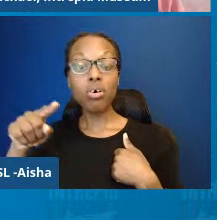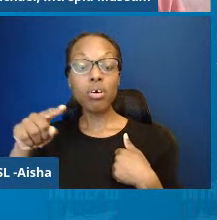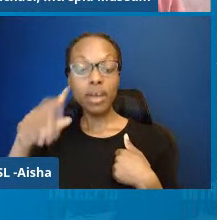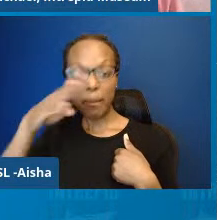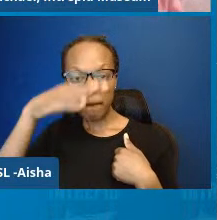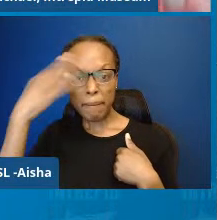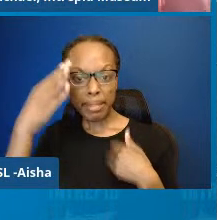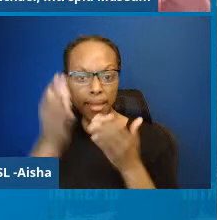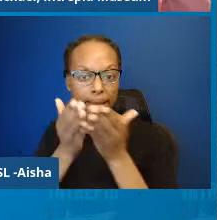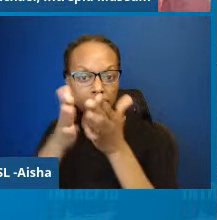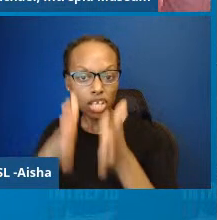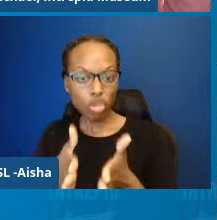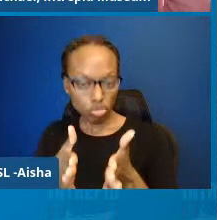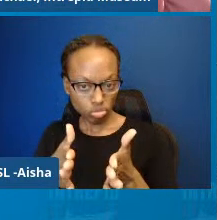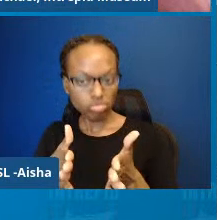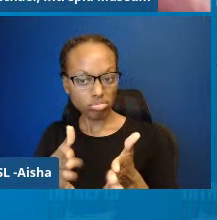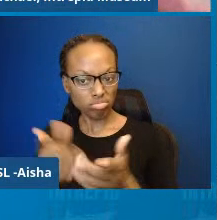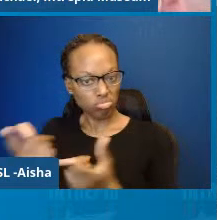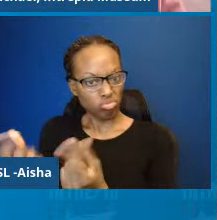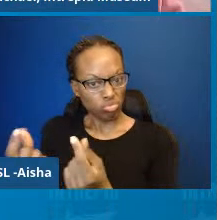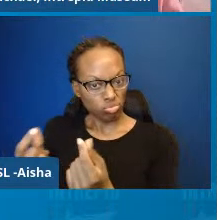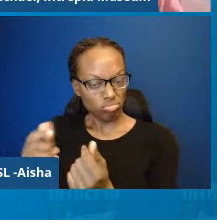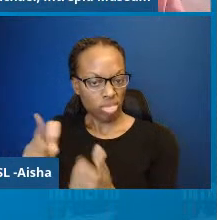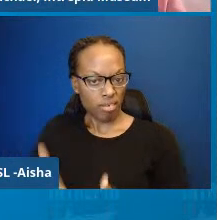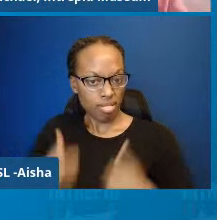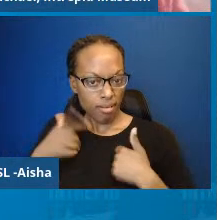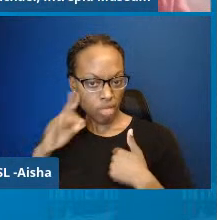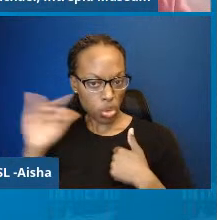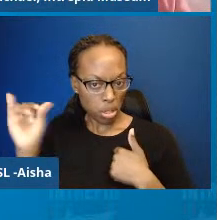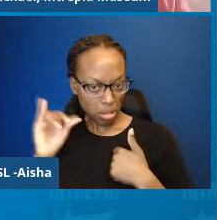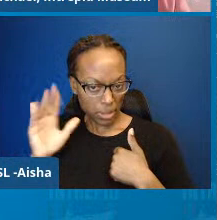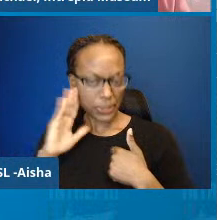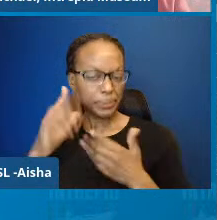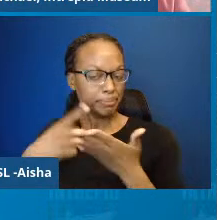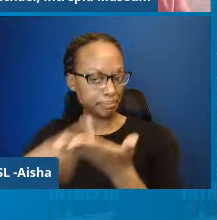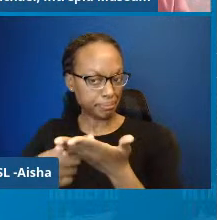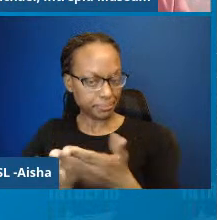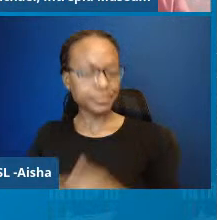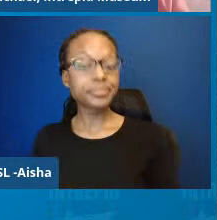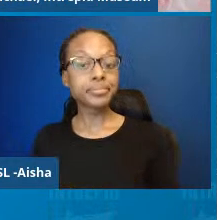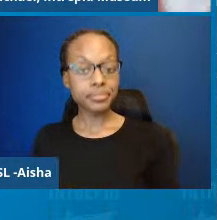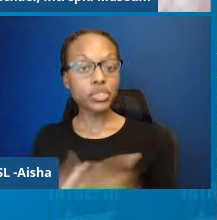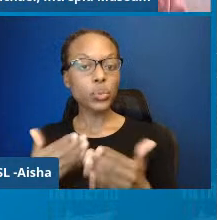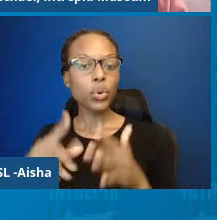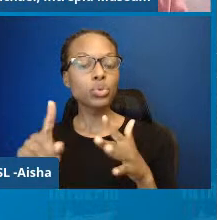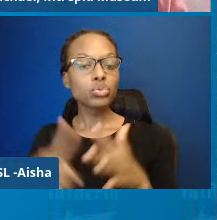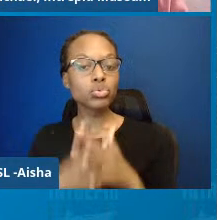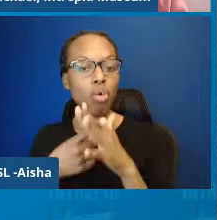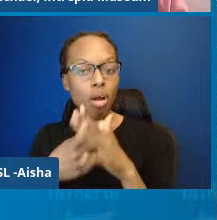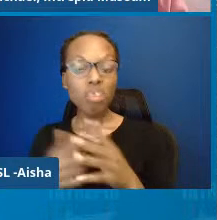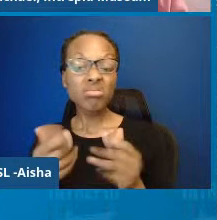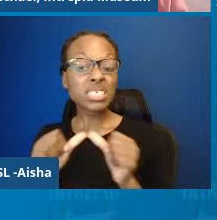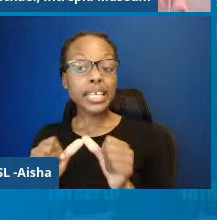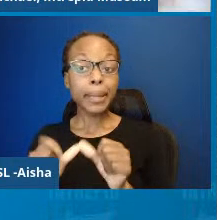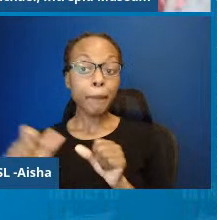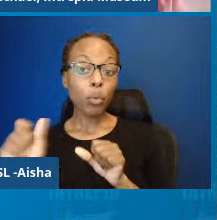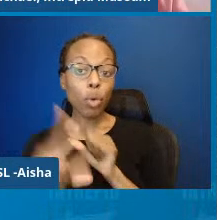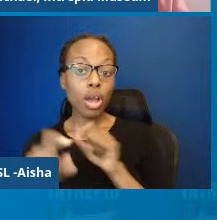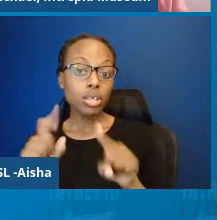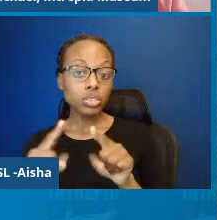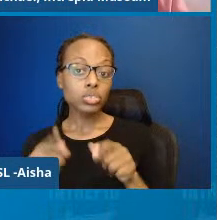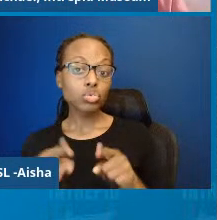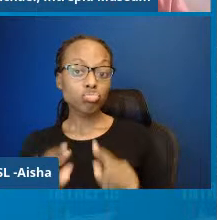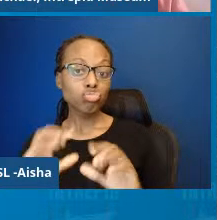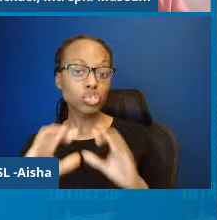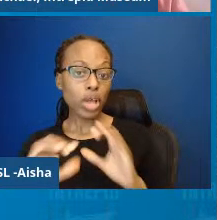Black sailors that lived and worked on board Intrepid. So let's get started, and feel free to keep asking those questions. I'll stop every